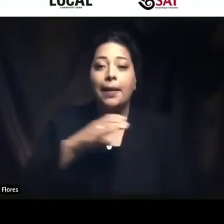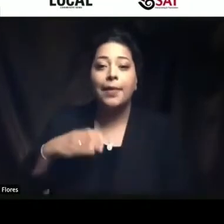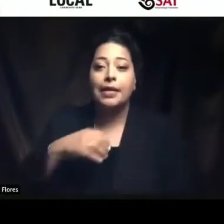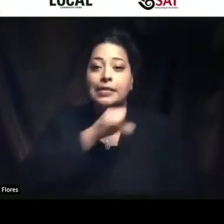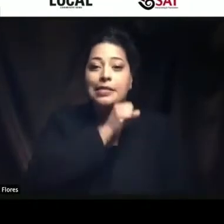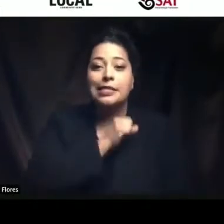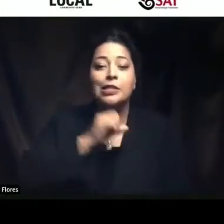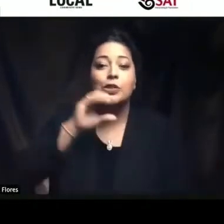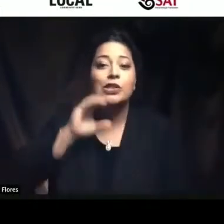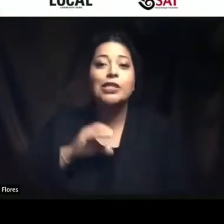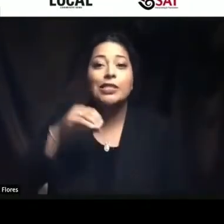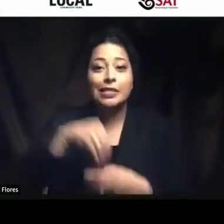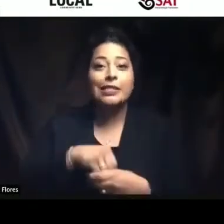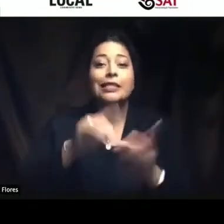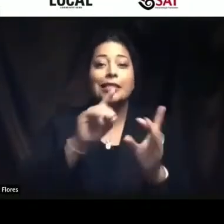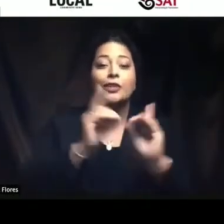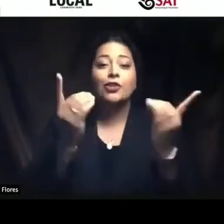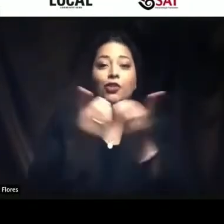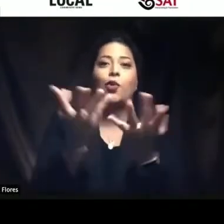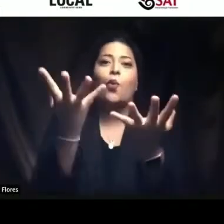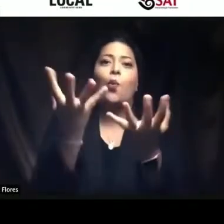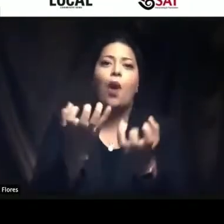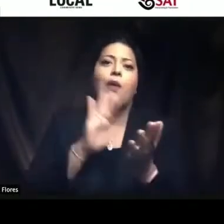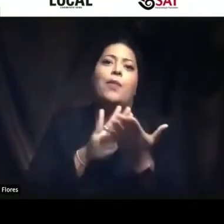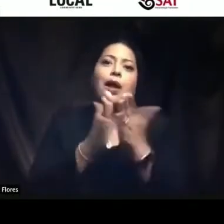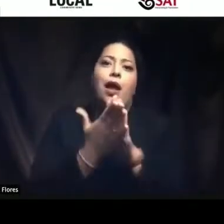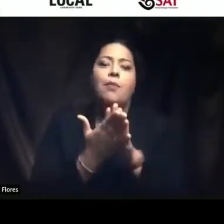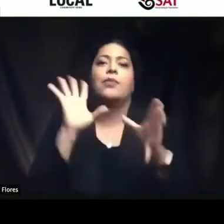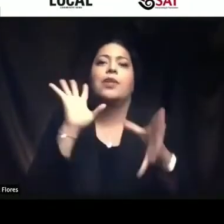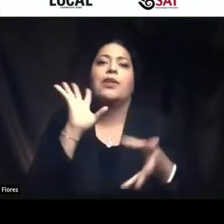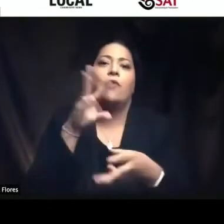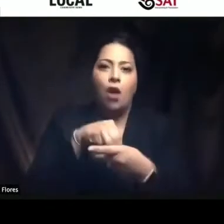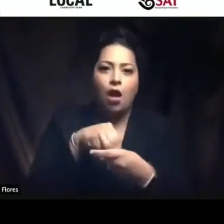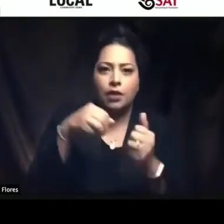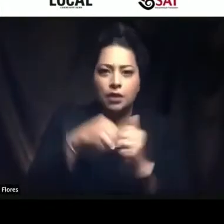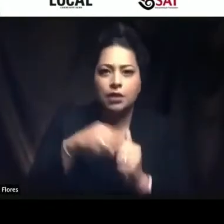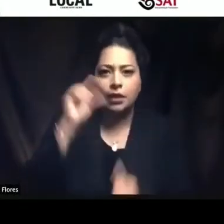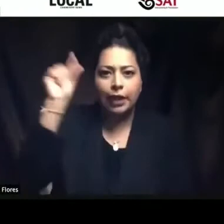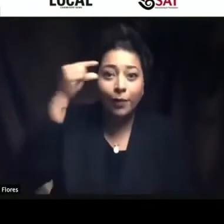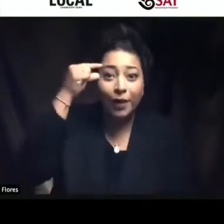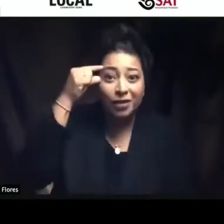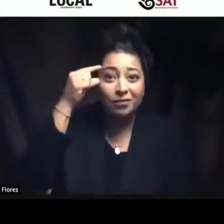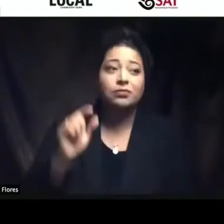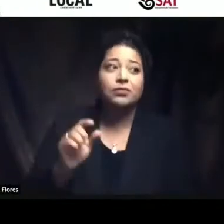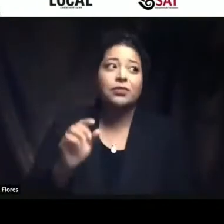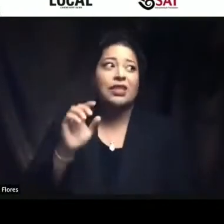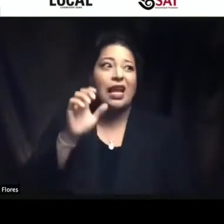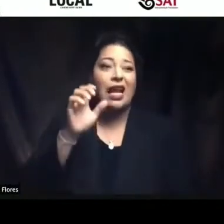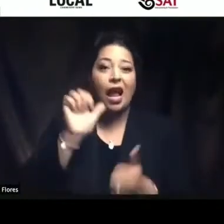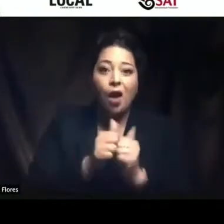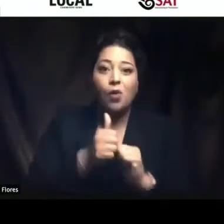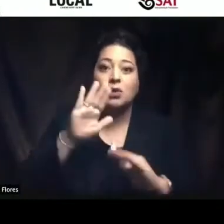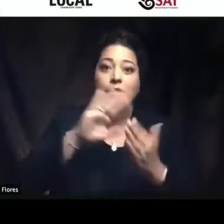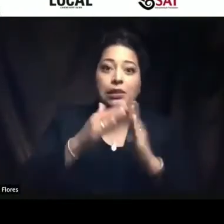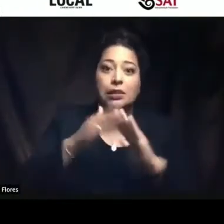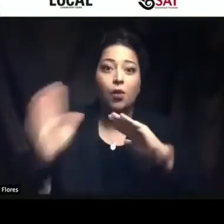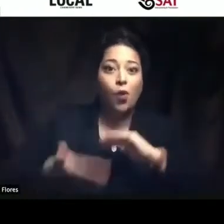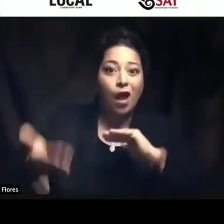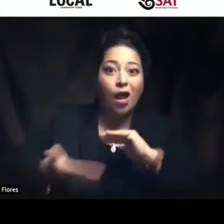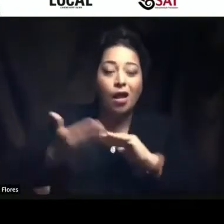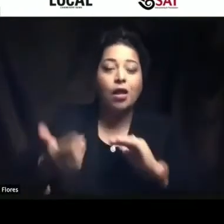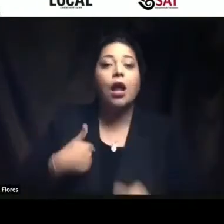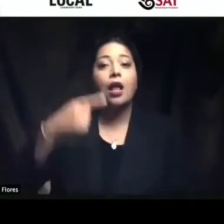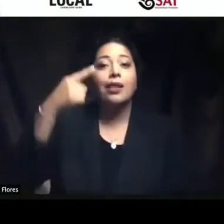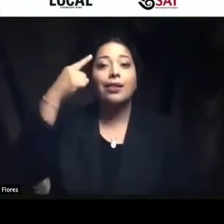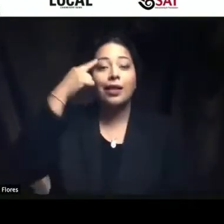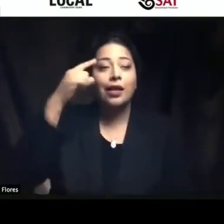throughout the district that wanted to get involved and be engaged in the governance of the affairs of our senior citizens. I think that